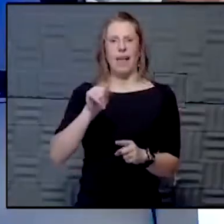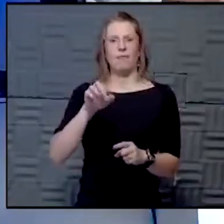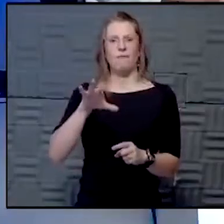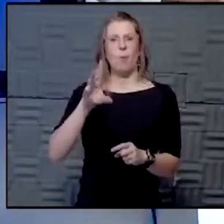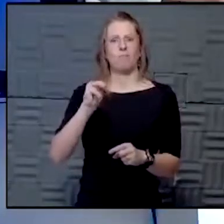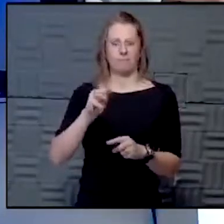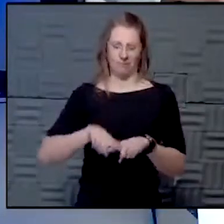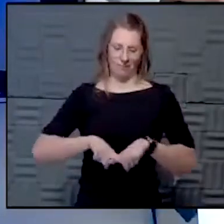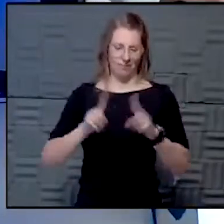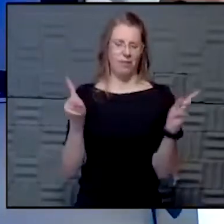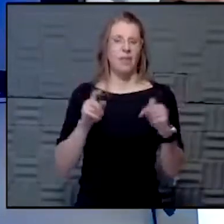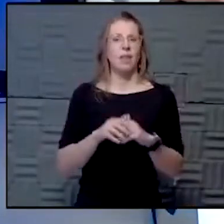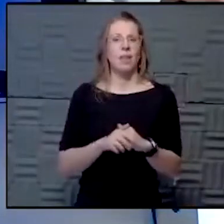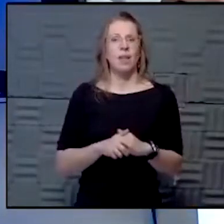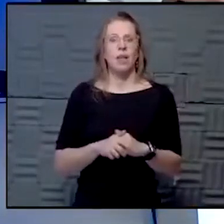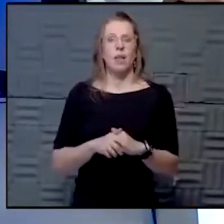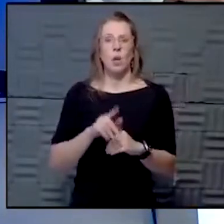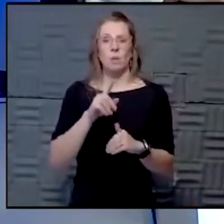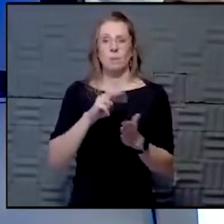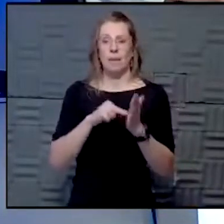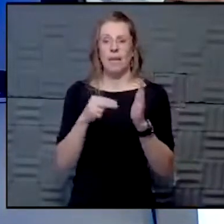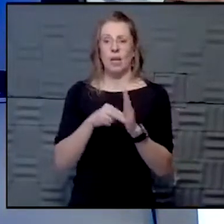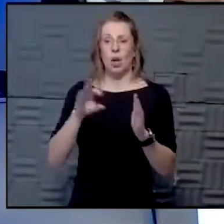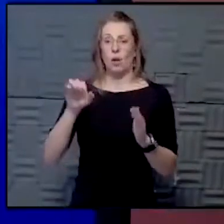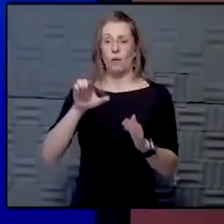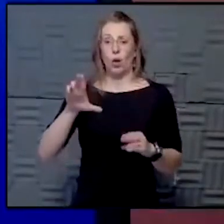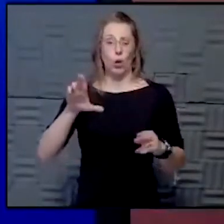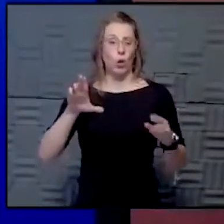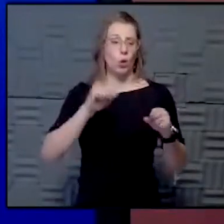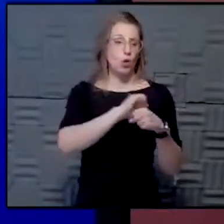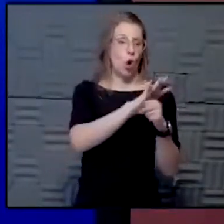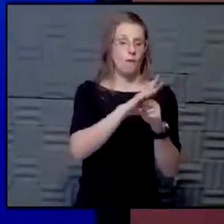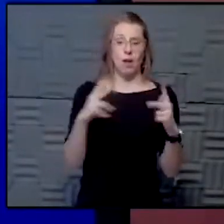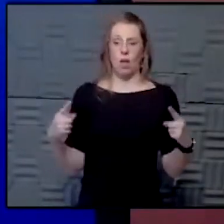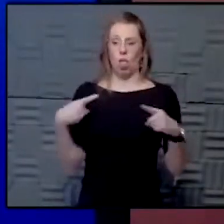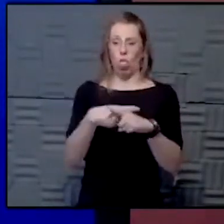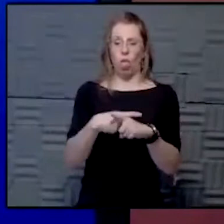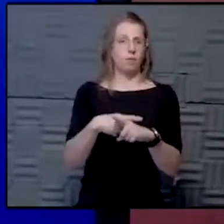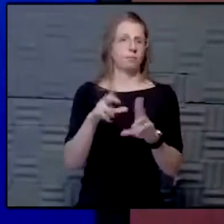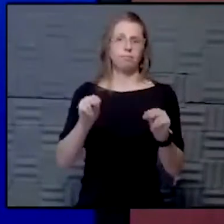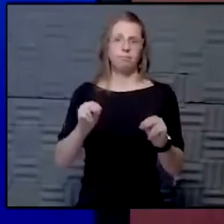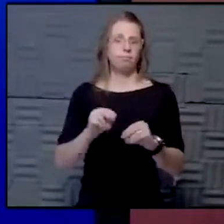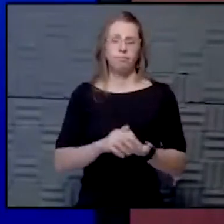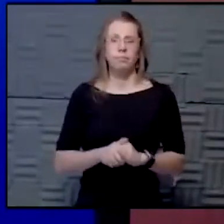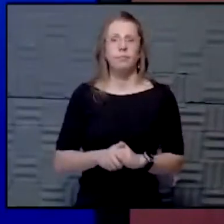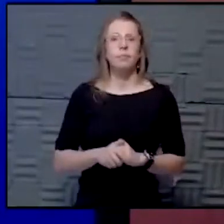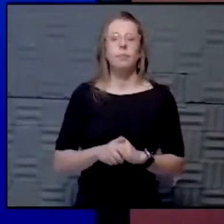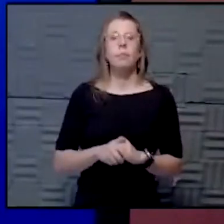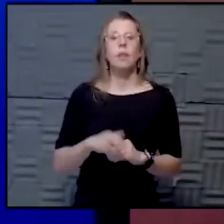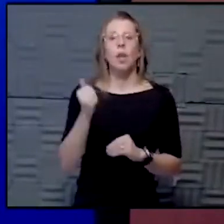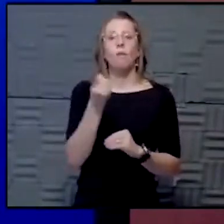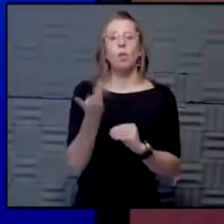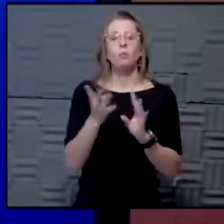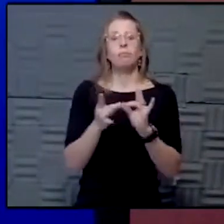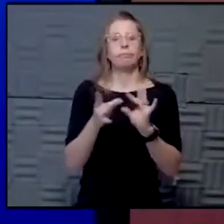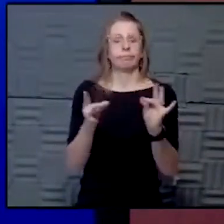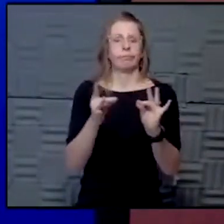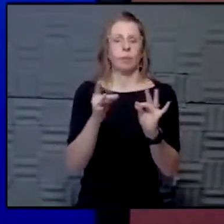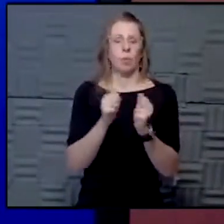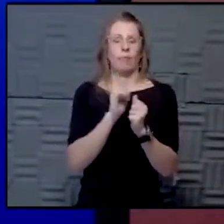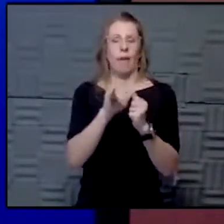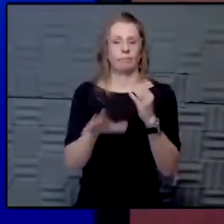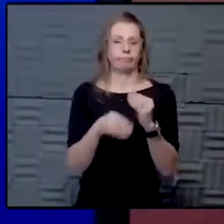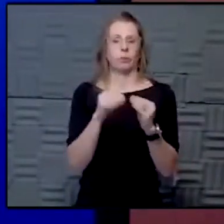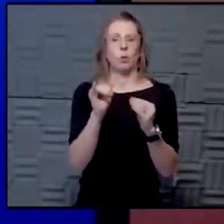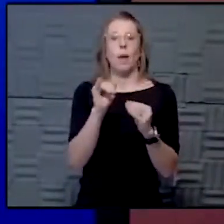no sort of risk of cross-reactivity, if you will, if you had a problem with the flu shot. Now, a couple of things we ought to say in that. Number one, when we talk about a